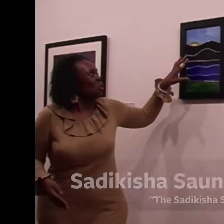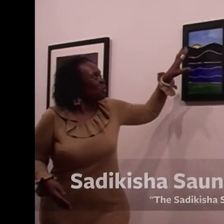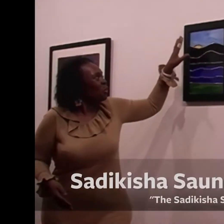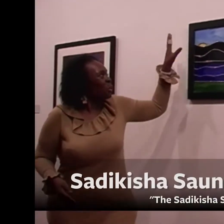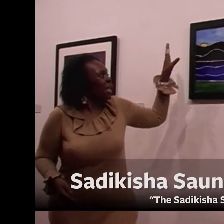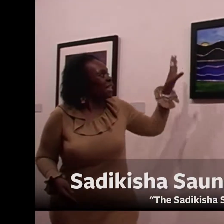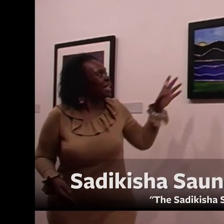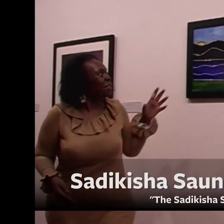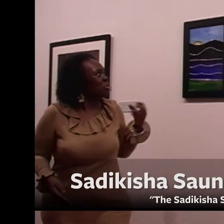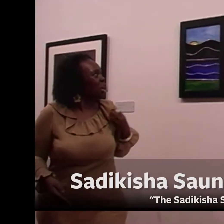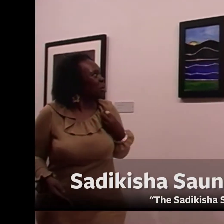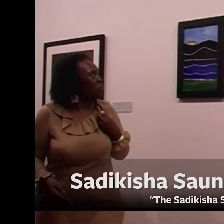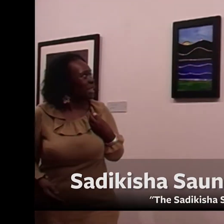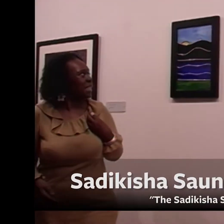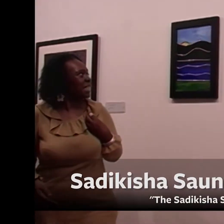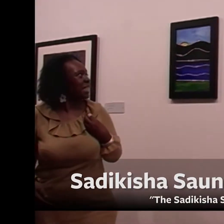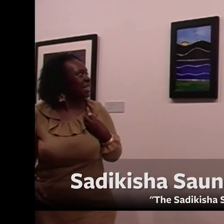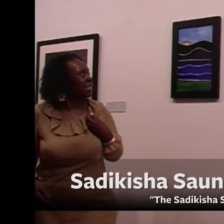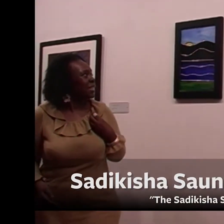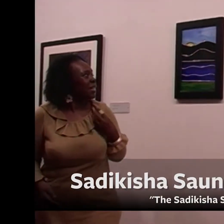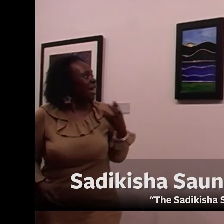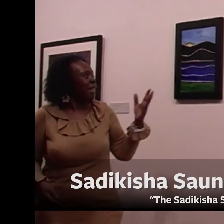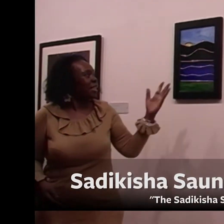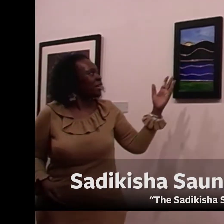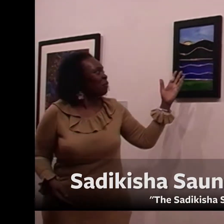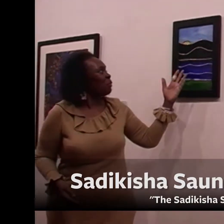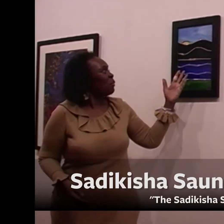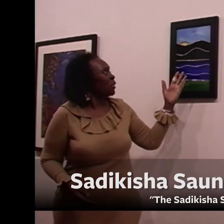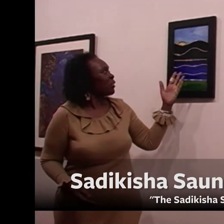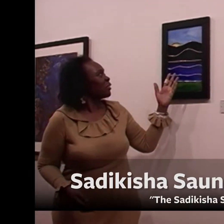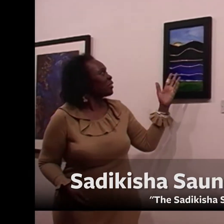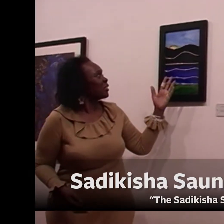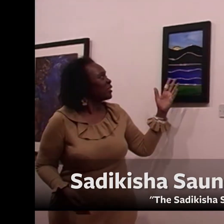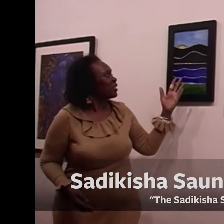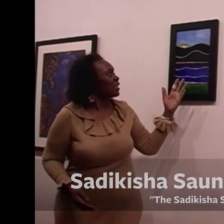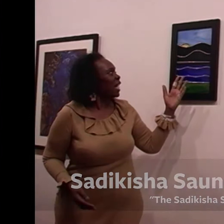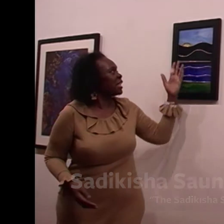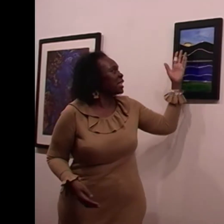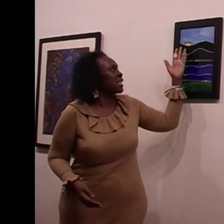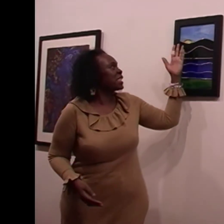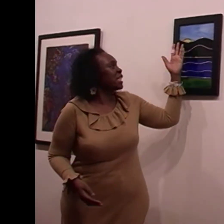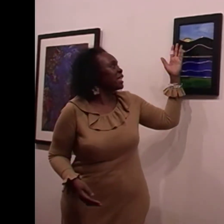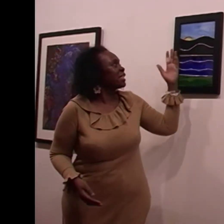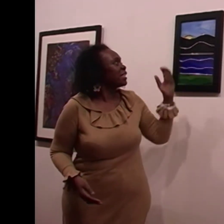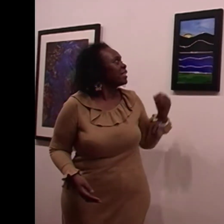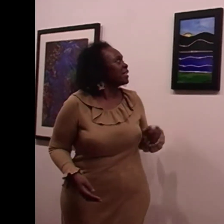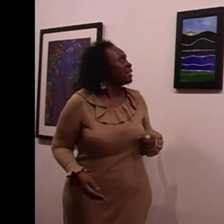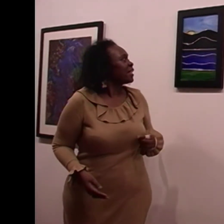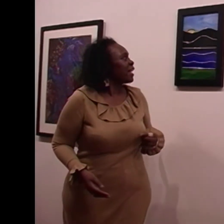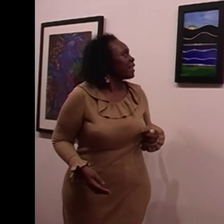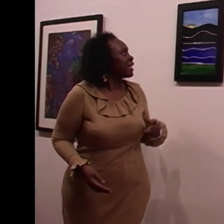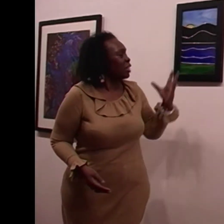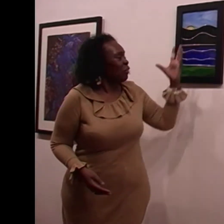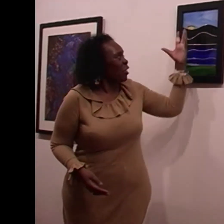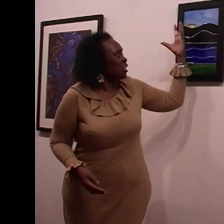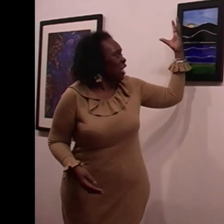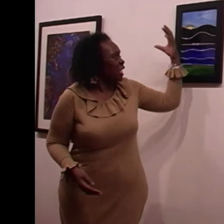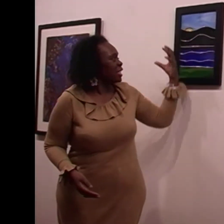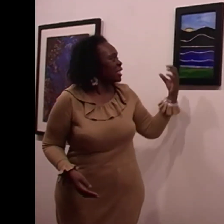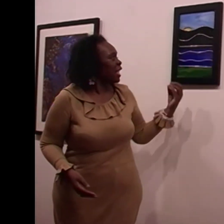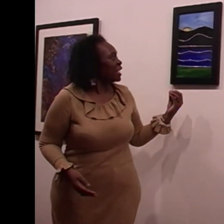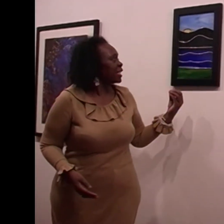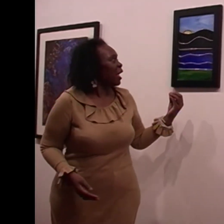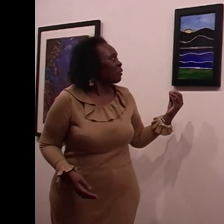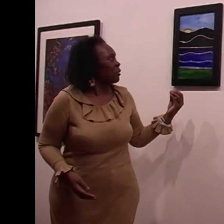So, when I think of tranquility, I think of water. I think of the sun. I think of God